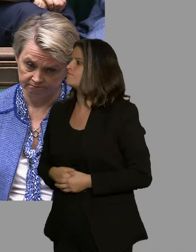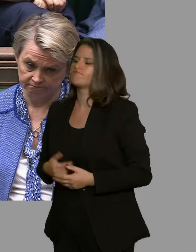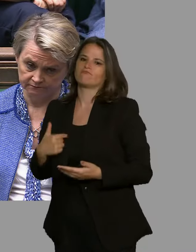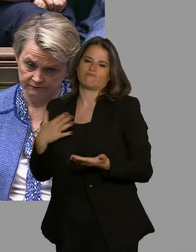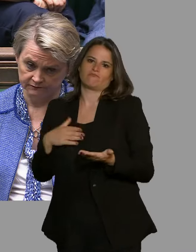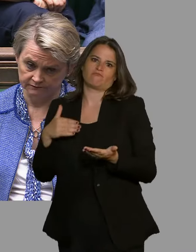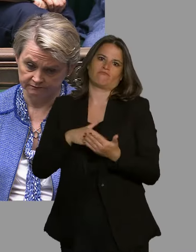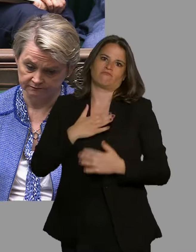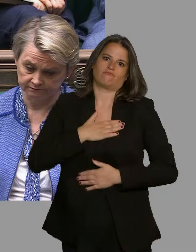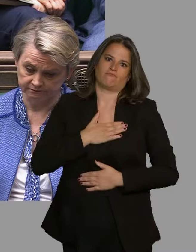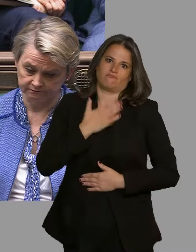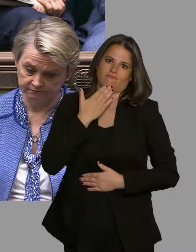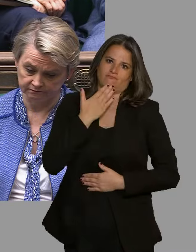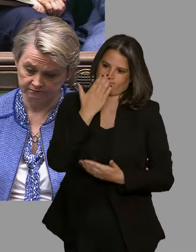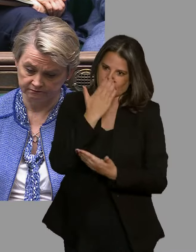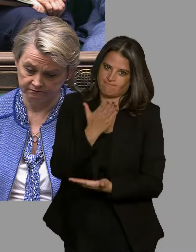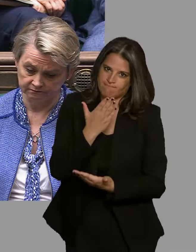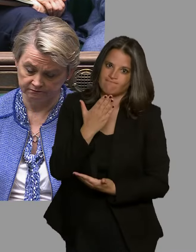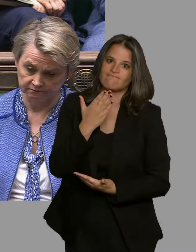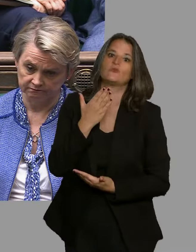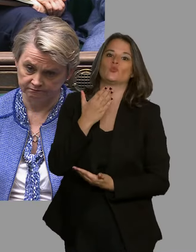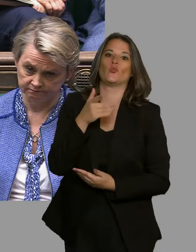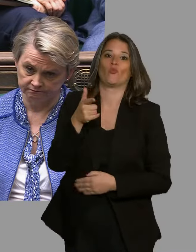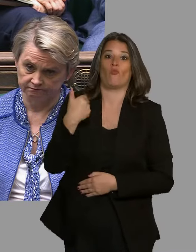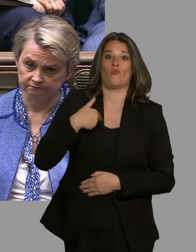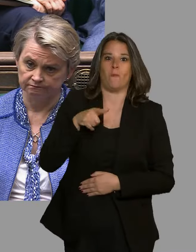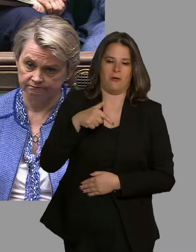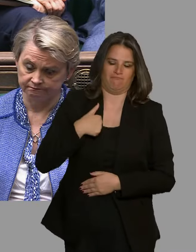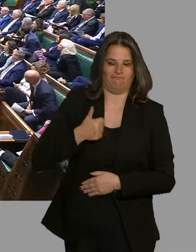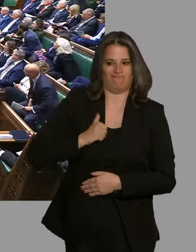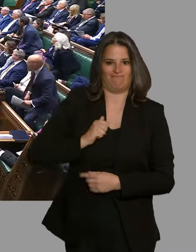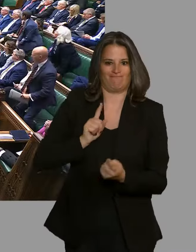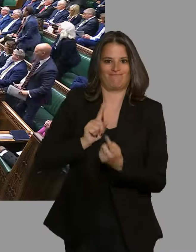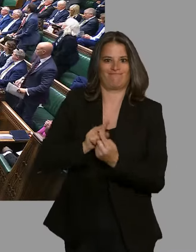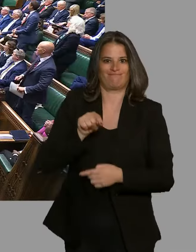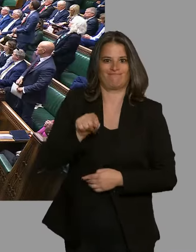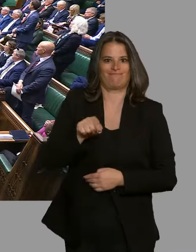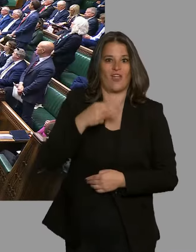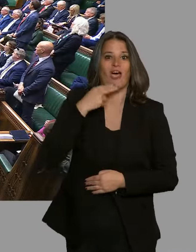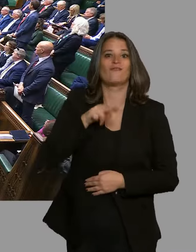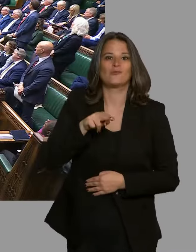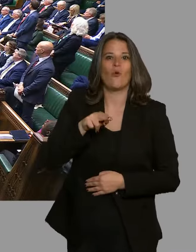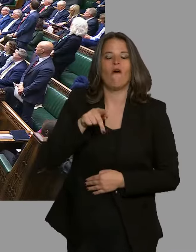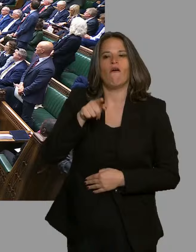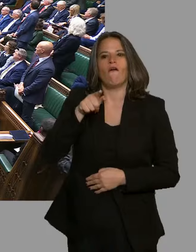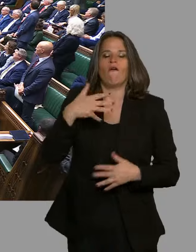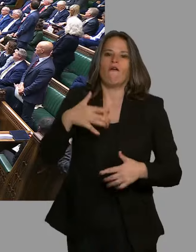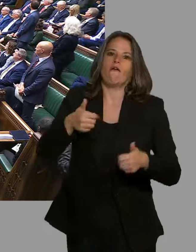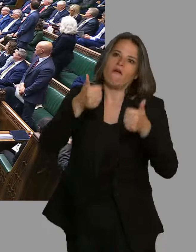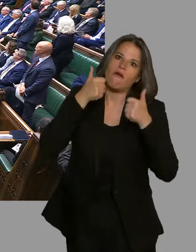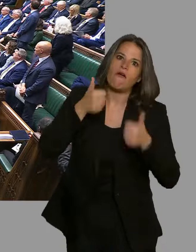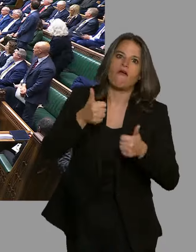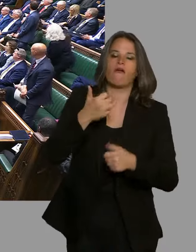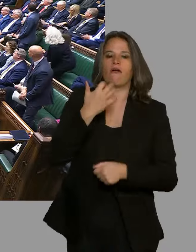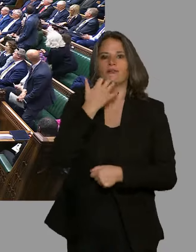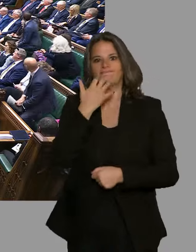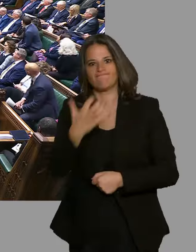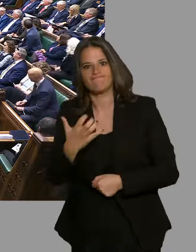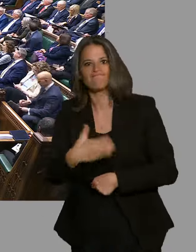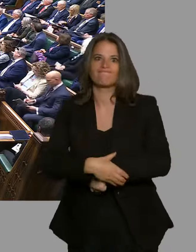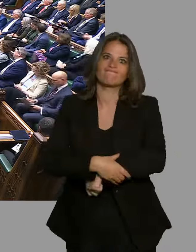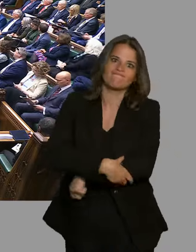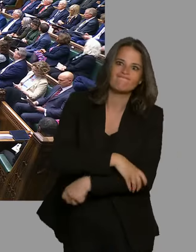incredibly painful impact it's had on her and her family. Jim Allison. The government assures us that